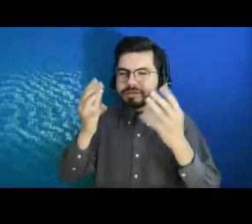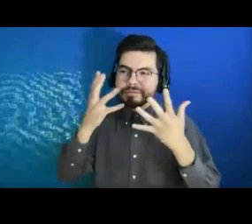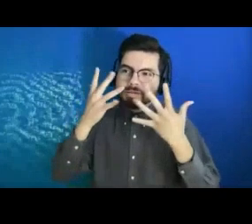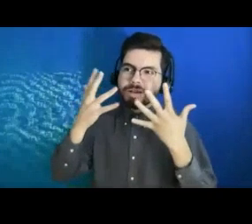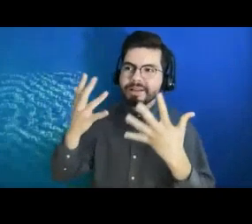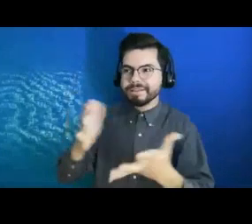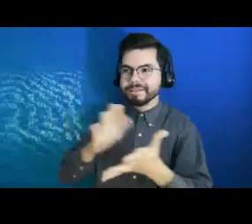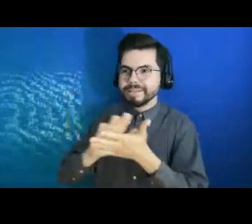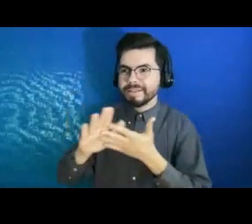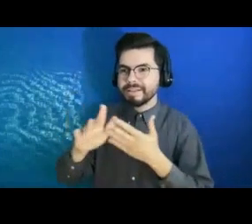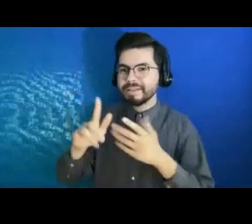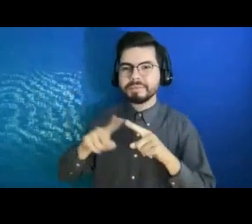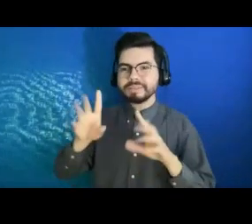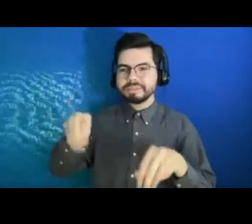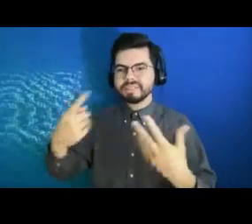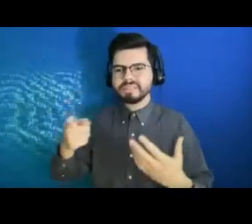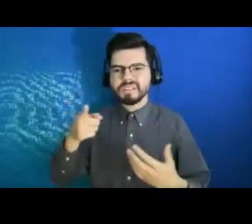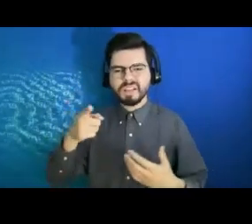people getting pissed off.